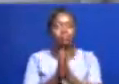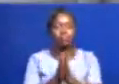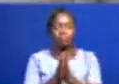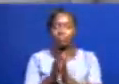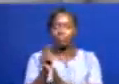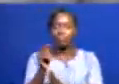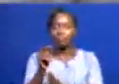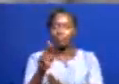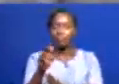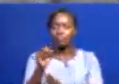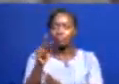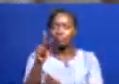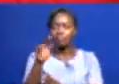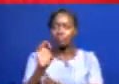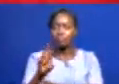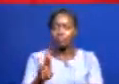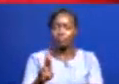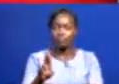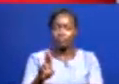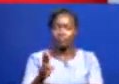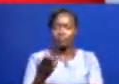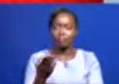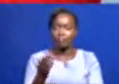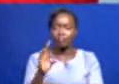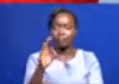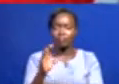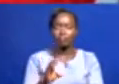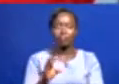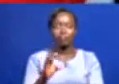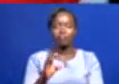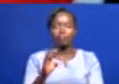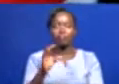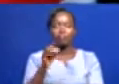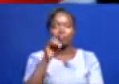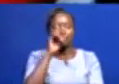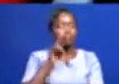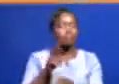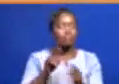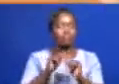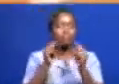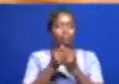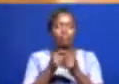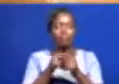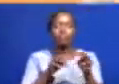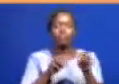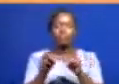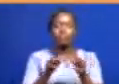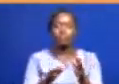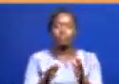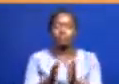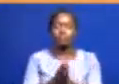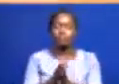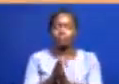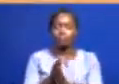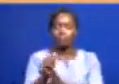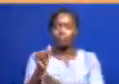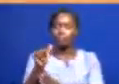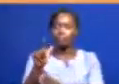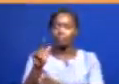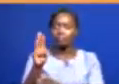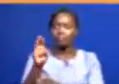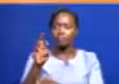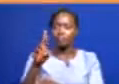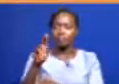Robert Matano, Nicholas Moyoti of City Stars, and AFC Leopards team manager Albert Wesonga. The young players from Busia